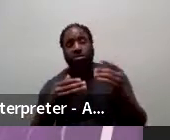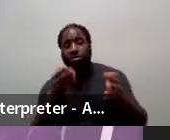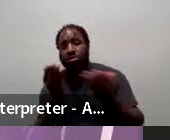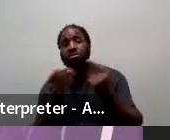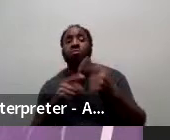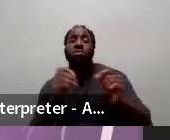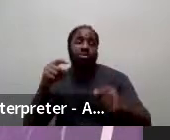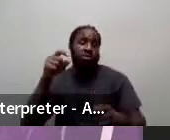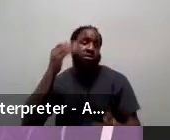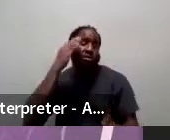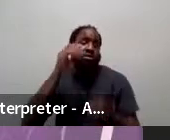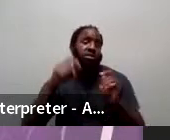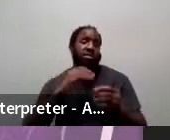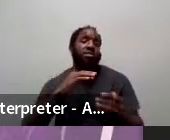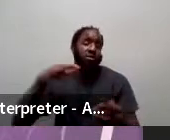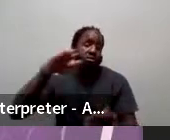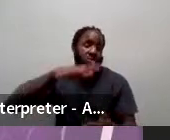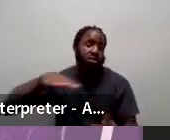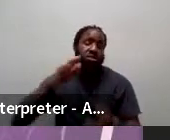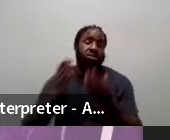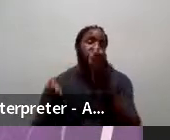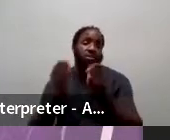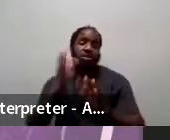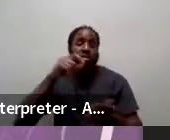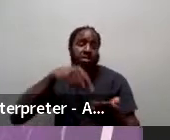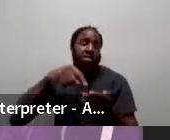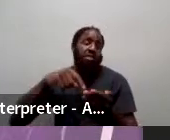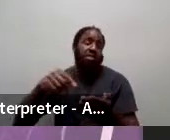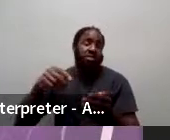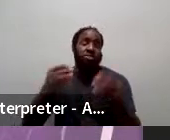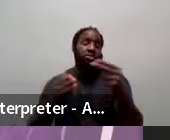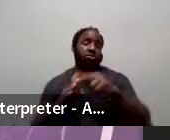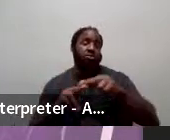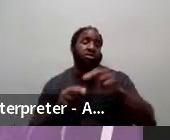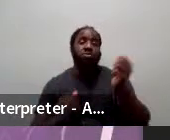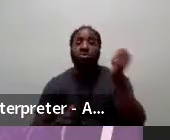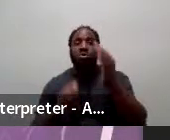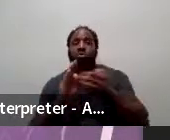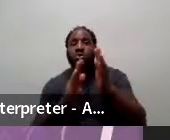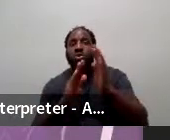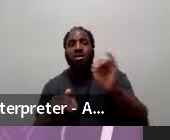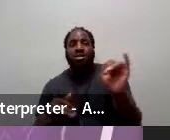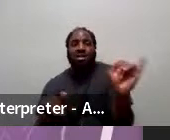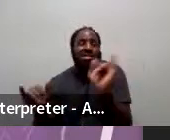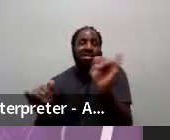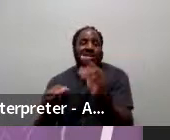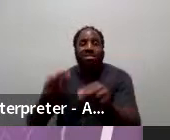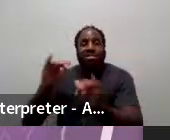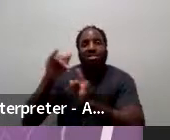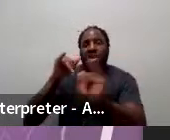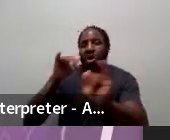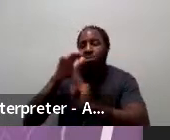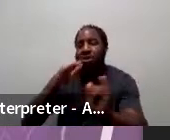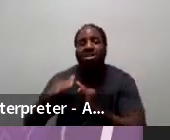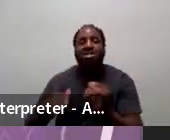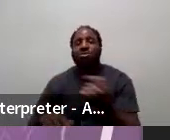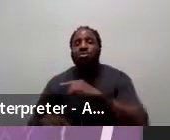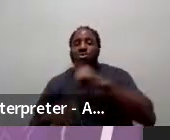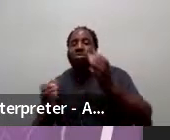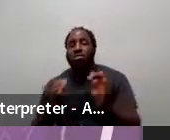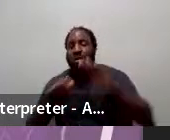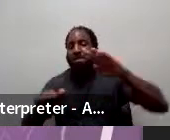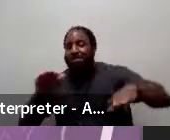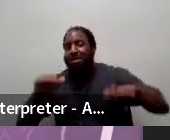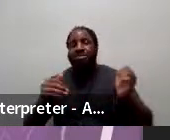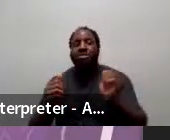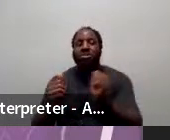is regional rail service, and that these trains won't run at the frequency of subway trains. And so we want to balance that with